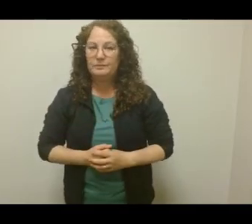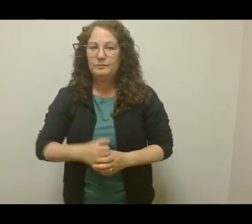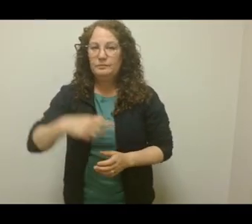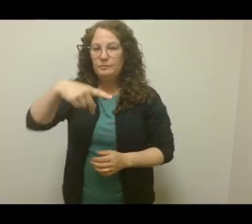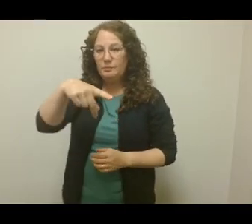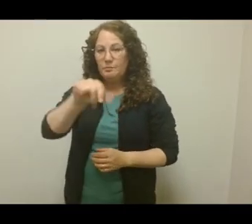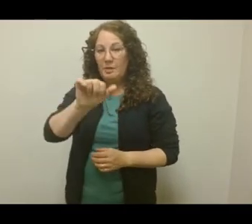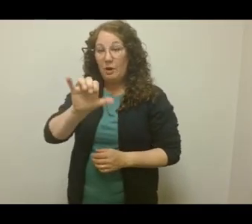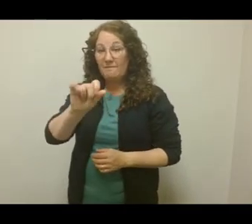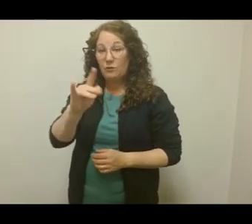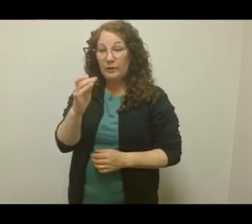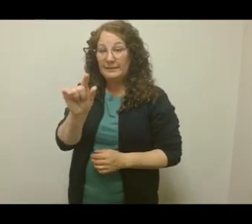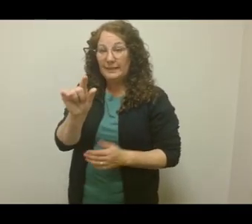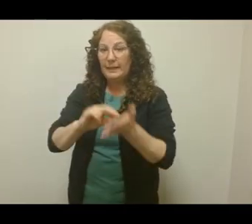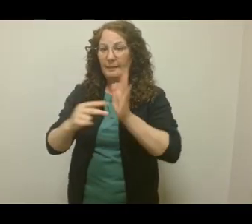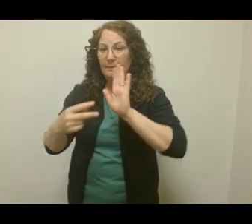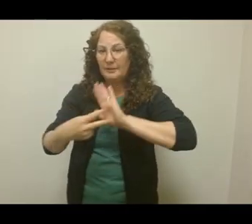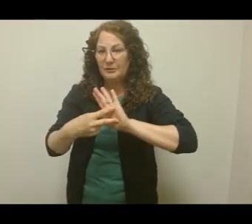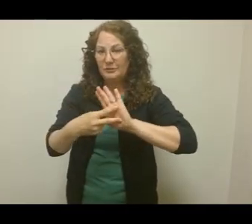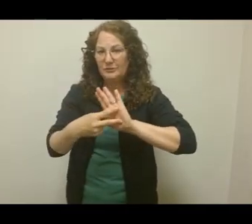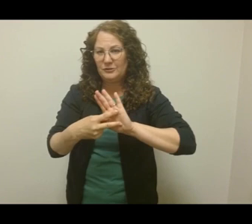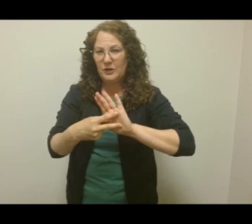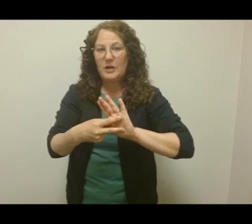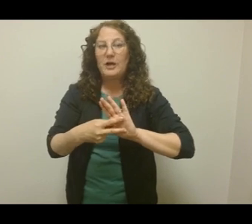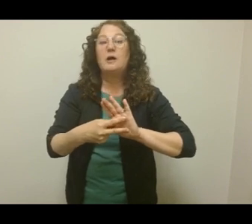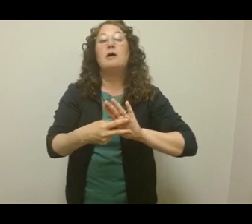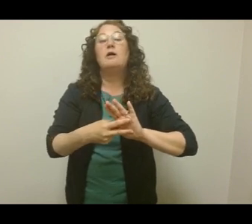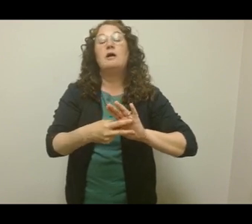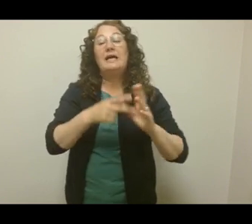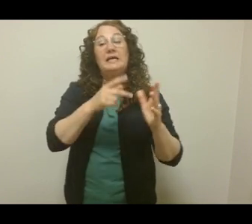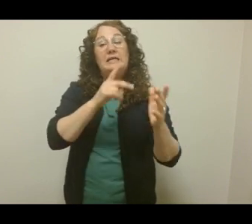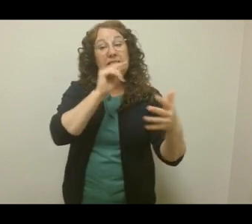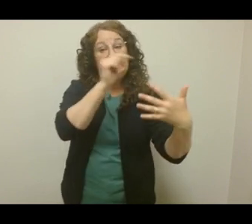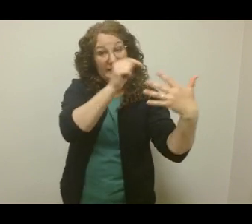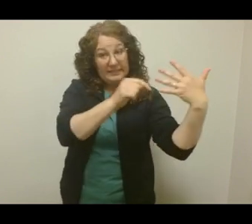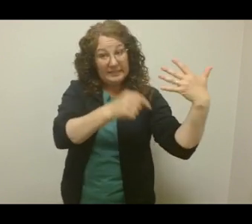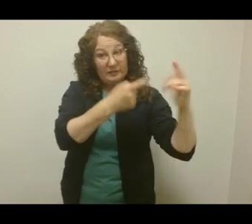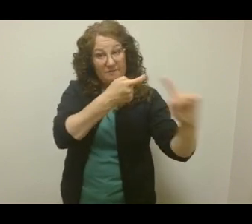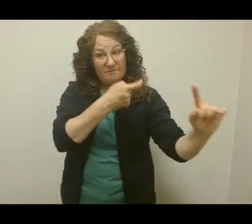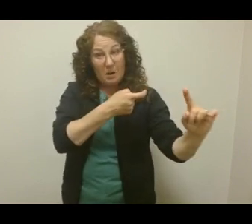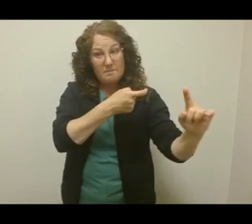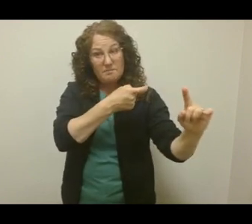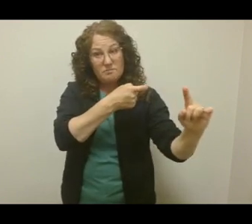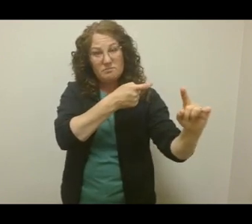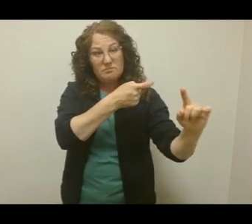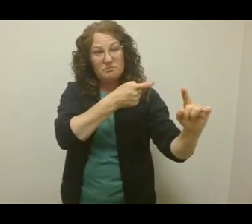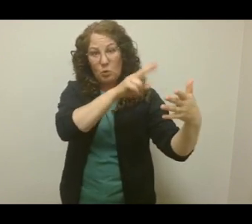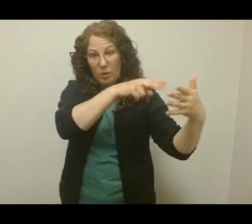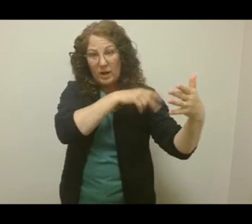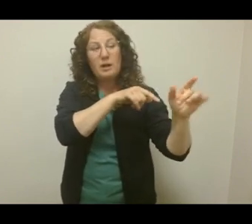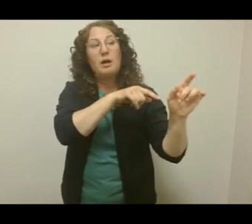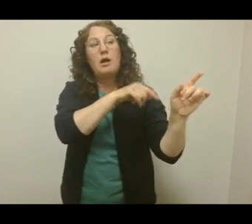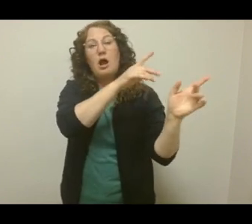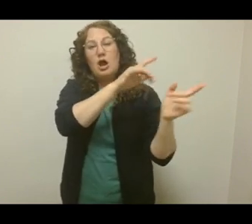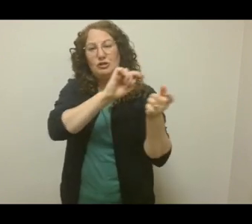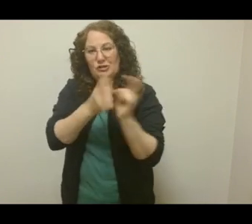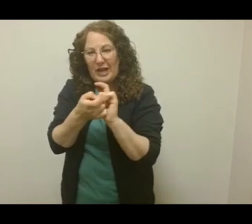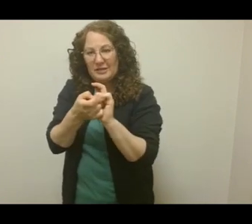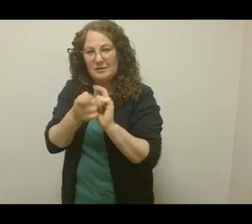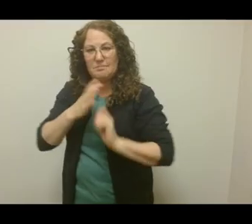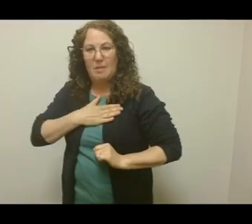involves restating specific details or ideas from a source in the writer's own words. So